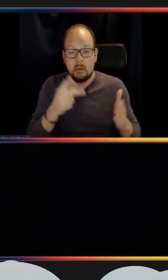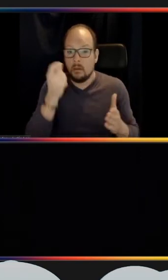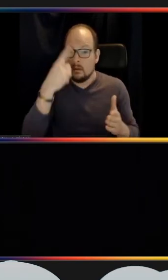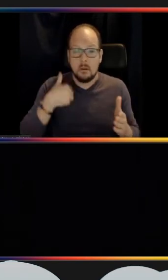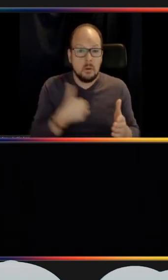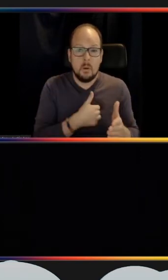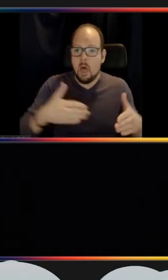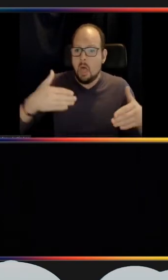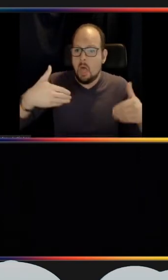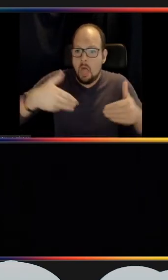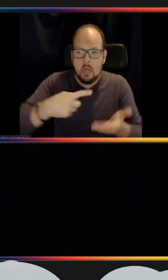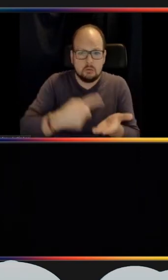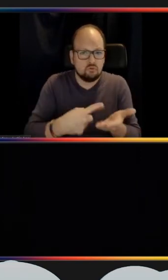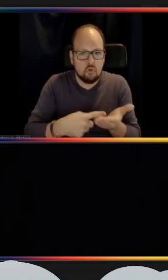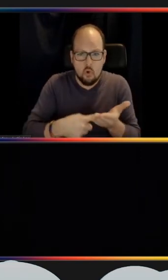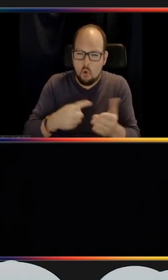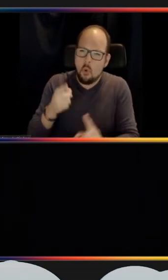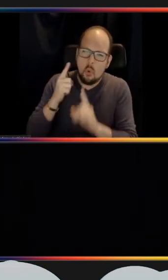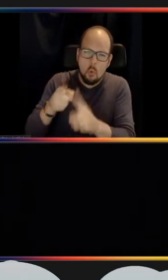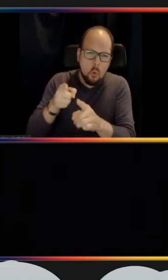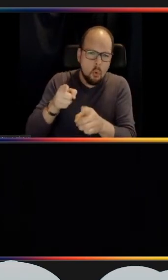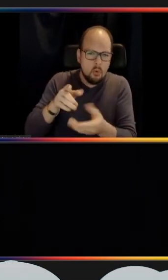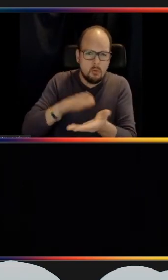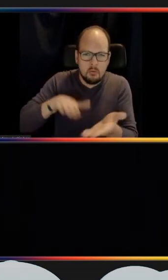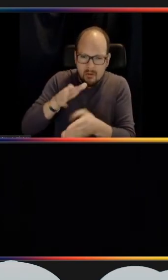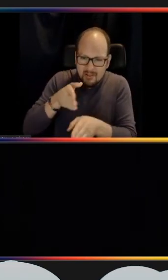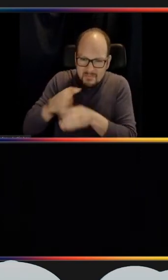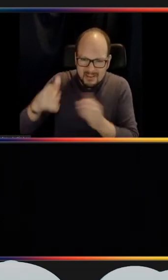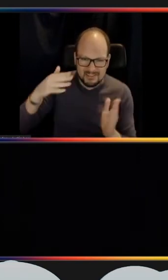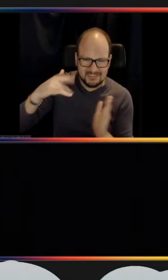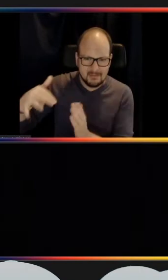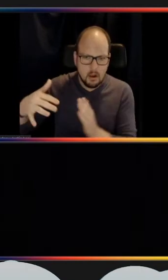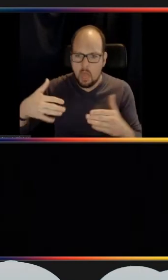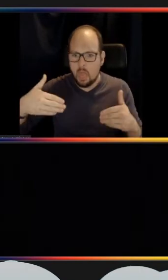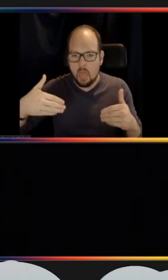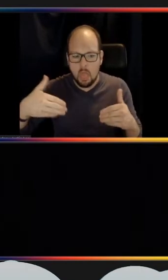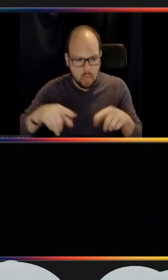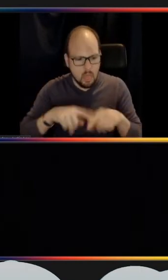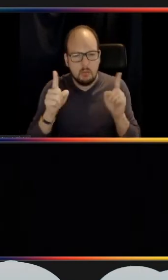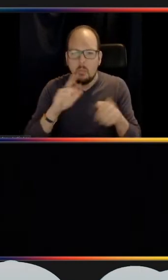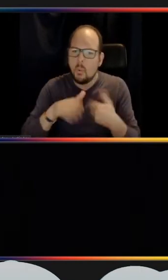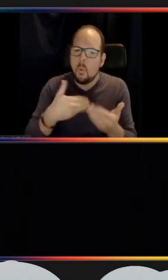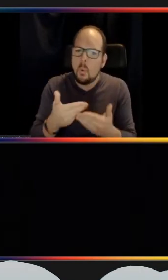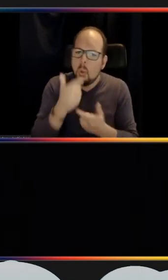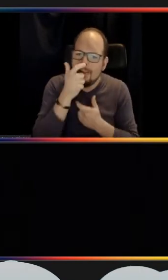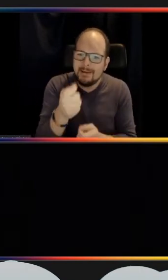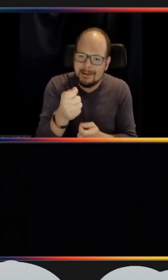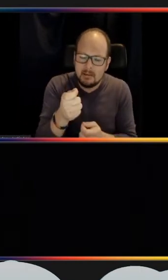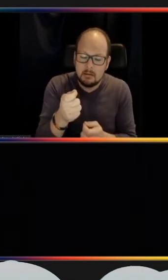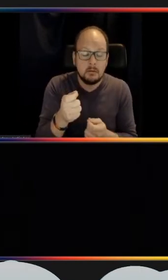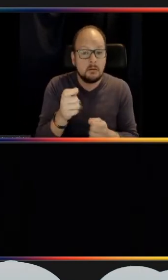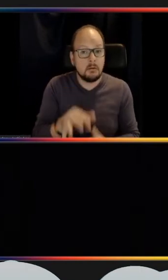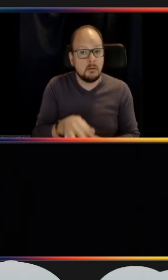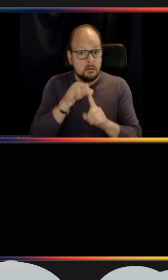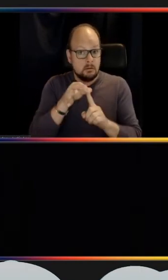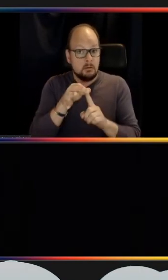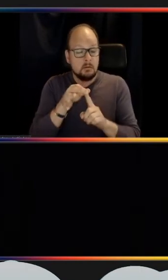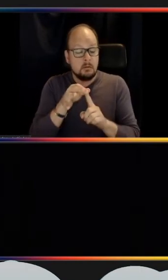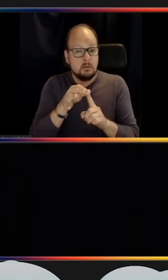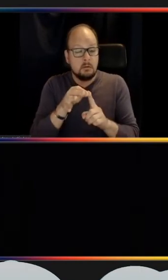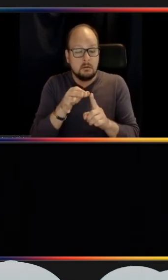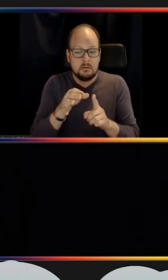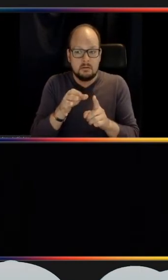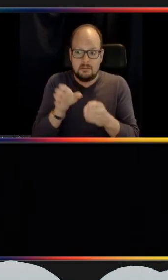hoping to major in or anything like that, and I think those are all very, very interesting points, especially for somebody that is such